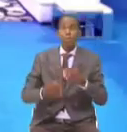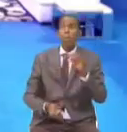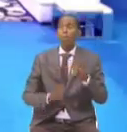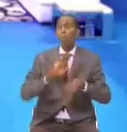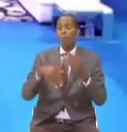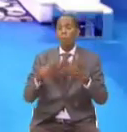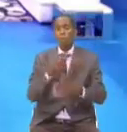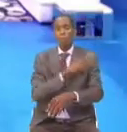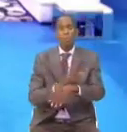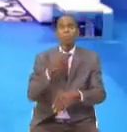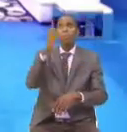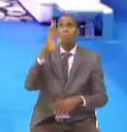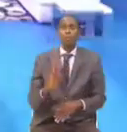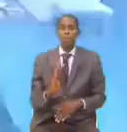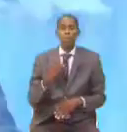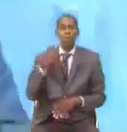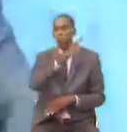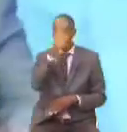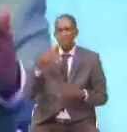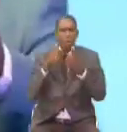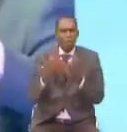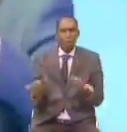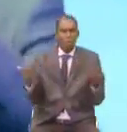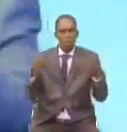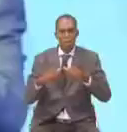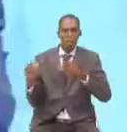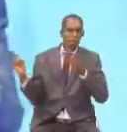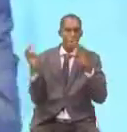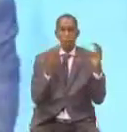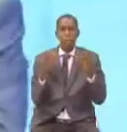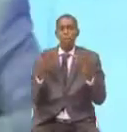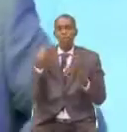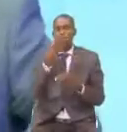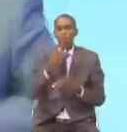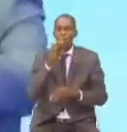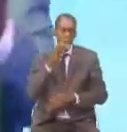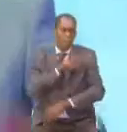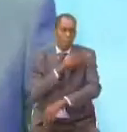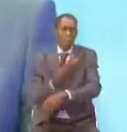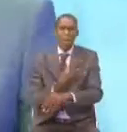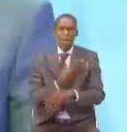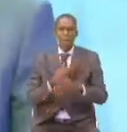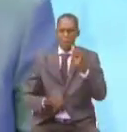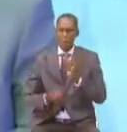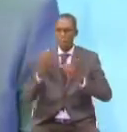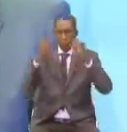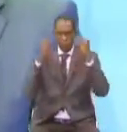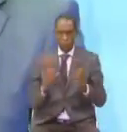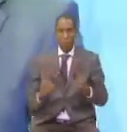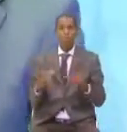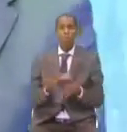who never lost any battle, the Almighty God, who is mighty and powerful, he tells you